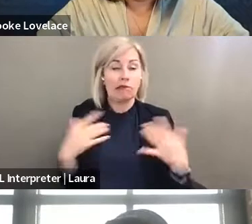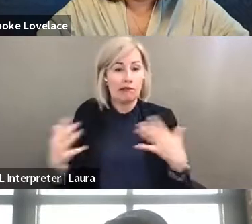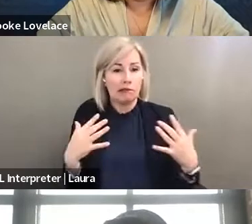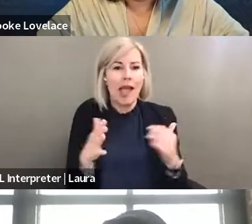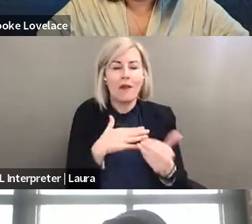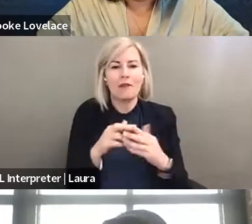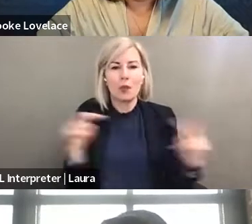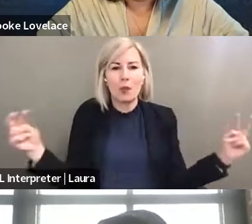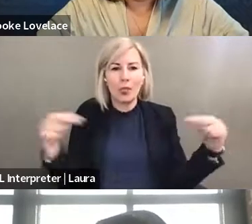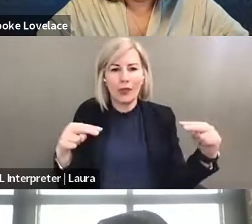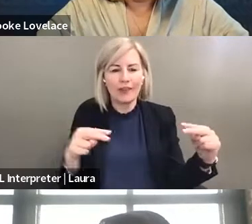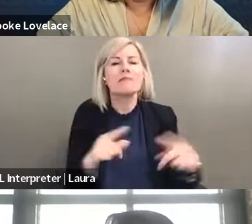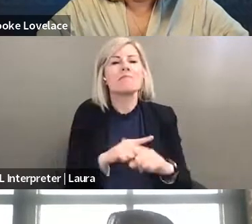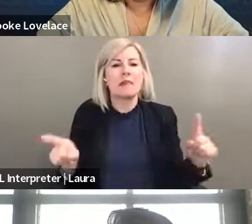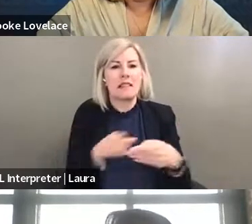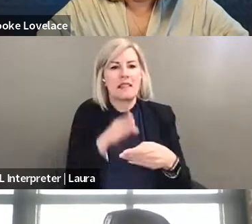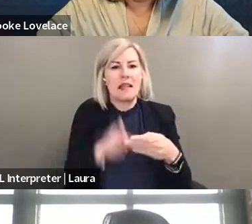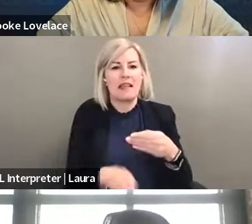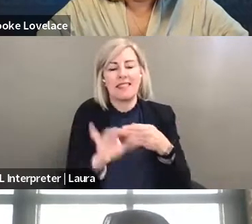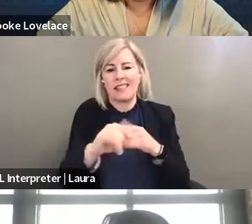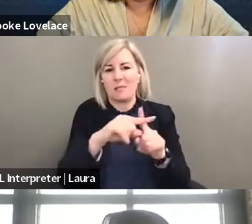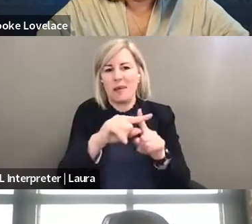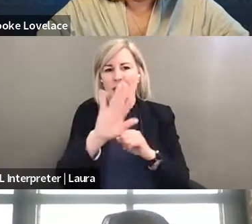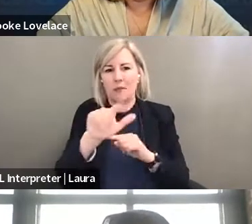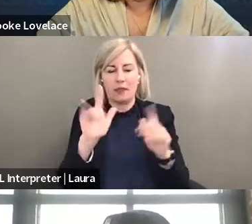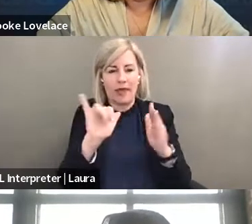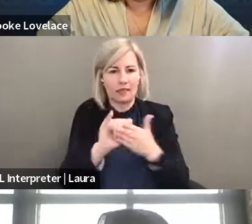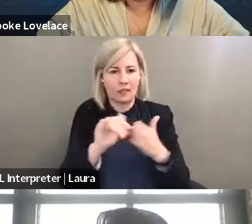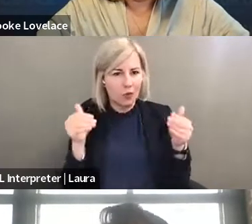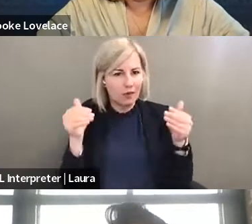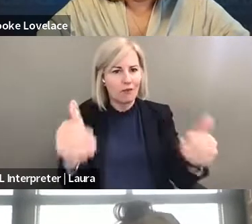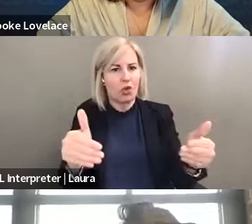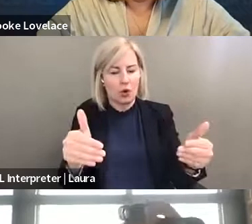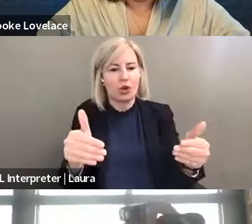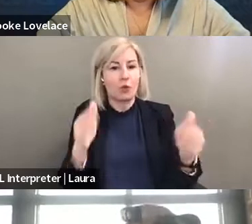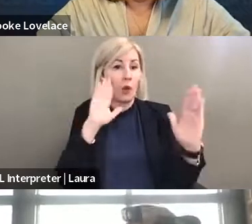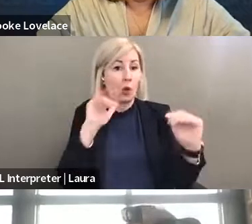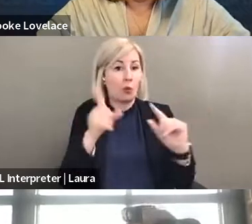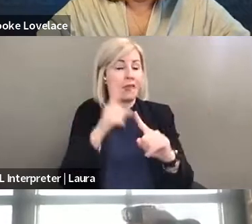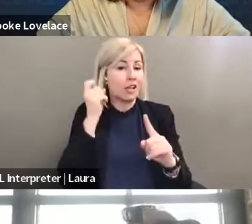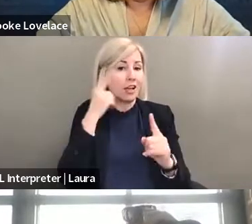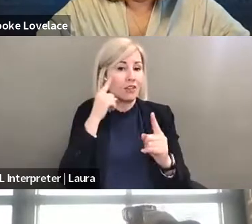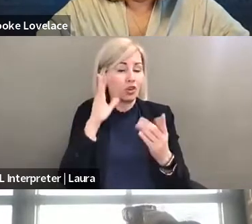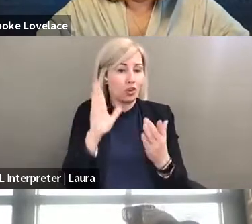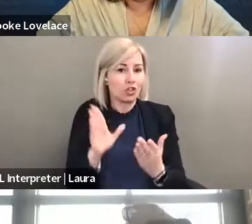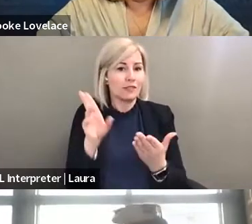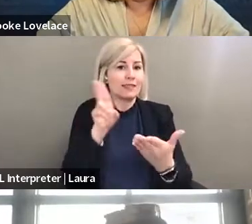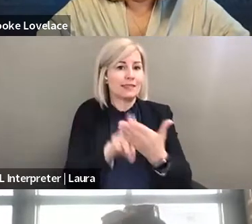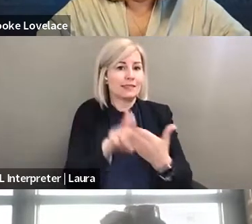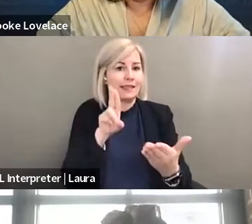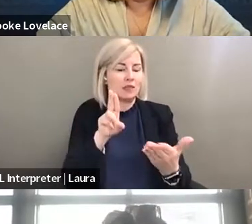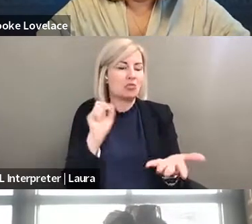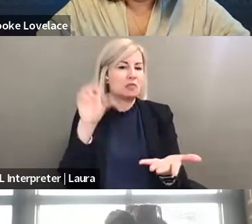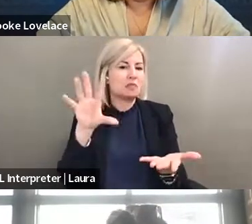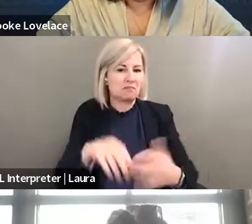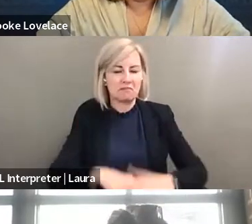look at that. But at the end, that's a positive bill that's going to be moved forward, we hope, when the governor signs it. So just a plug on that a little